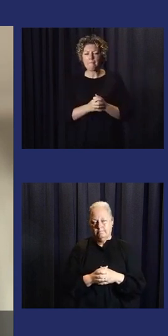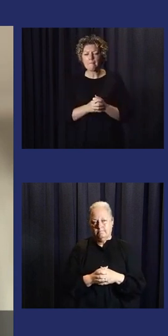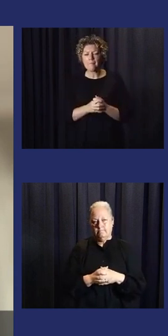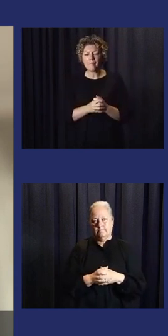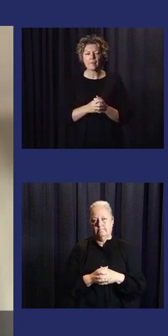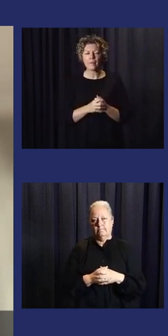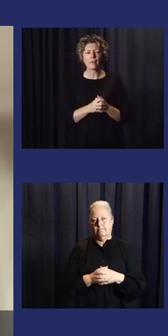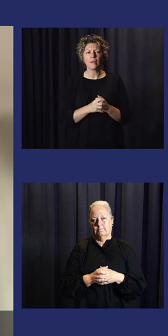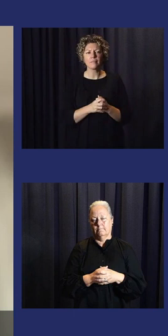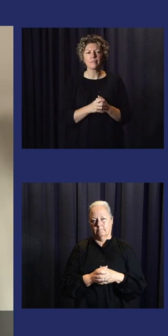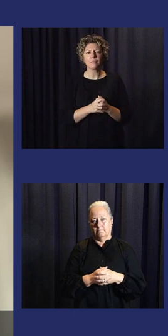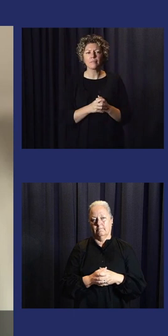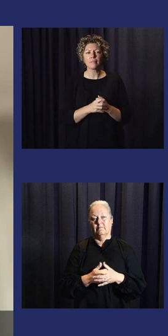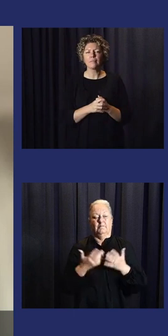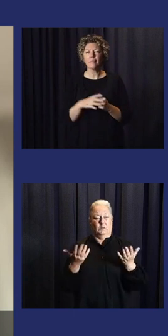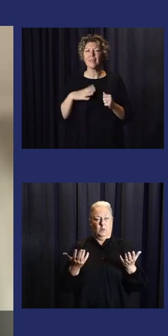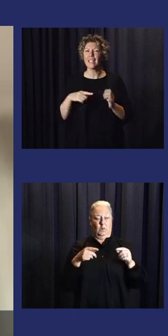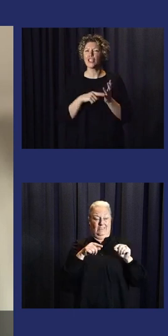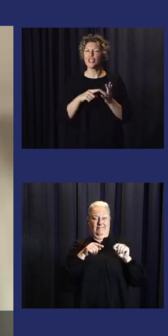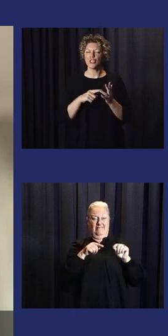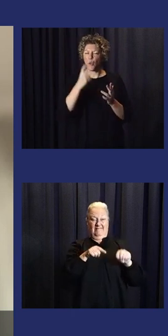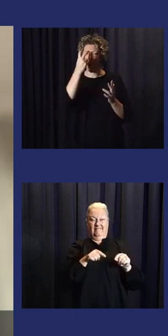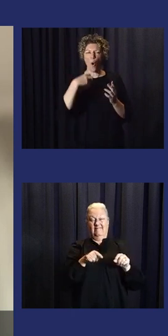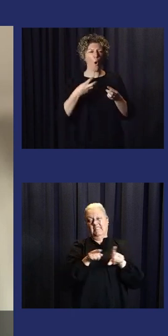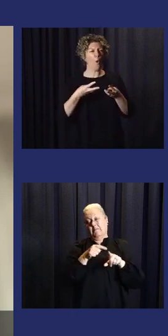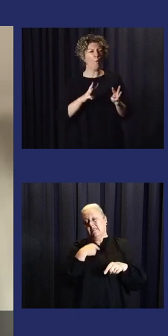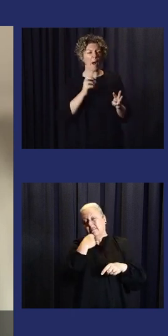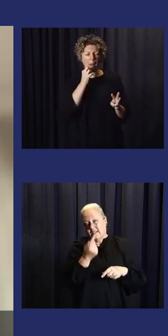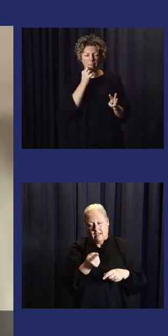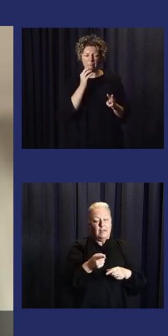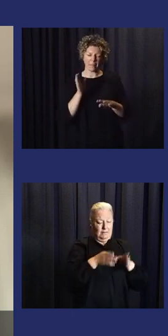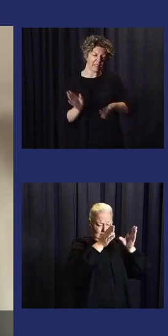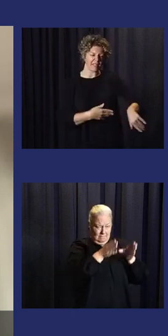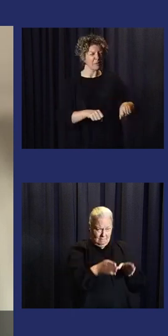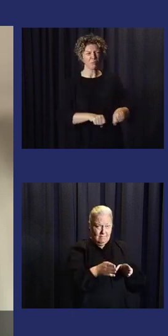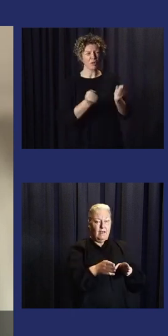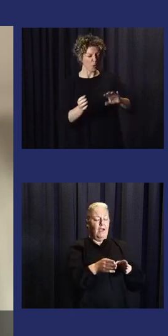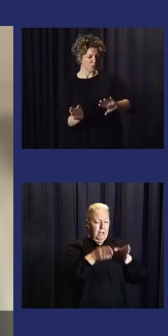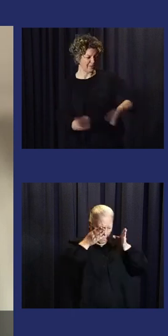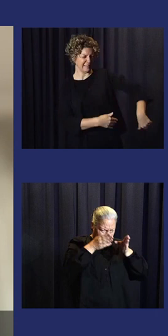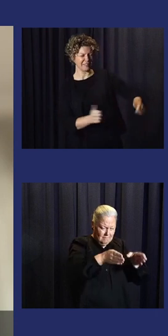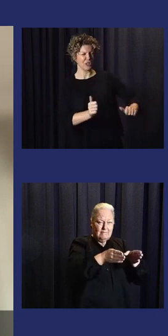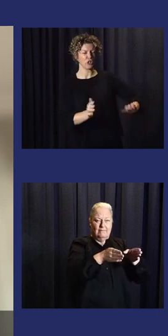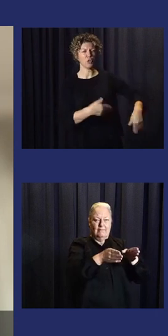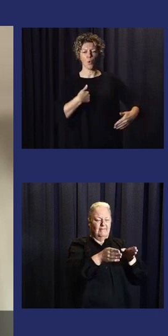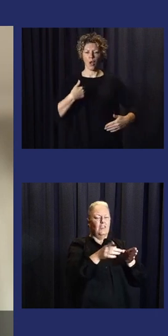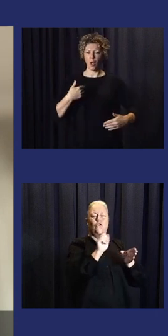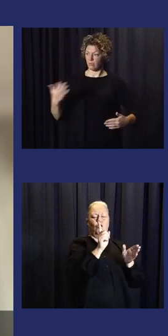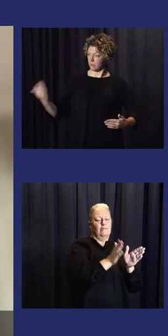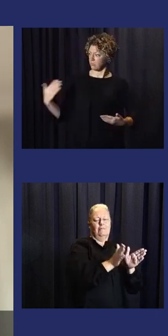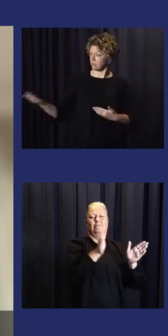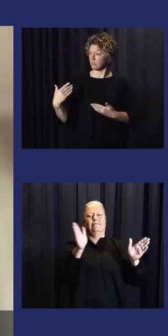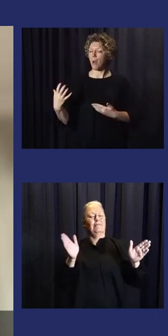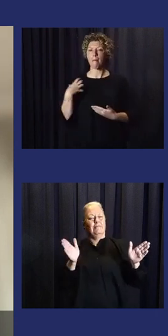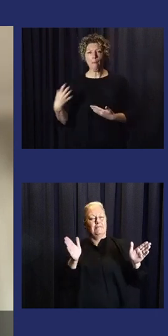of breaking of this very narrow norm that we'll be able to bring more people